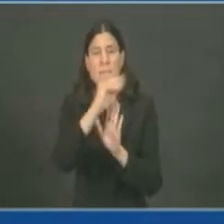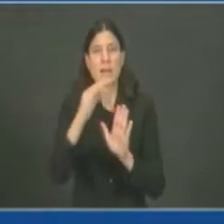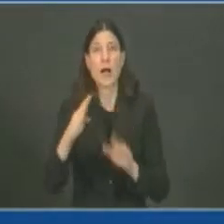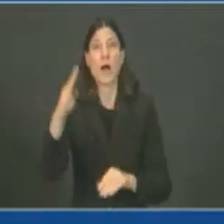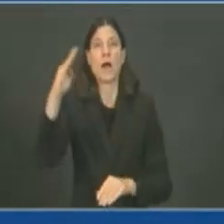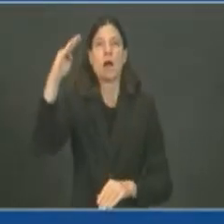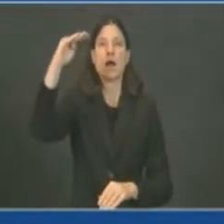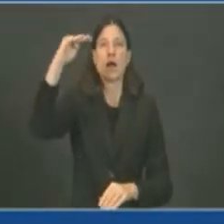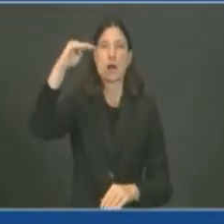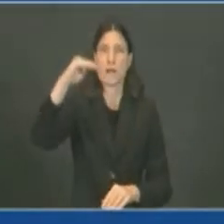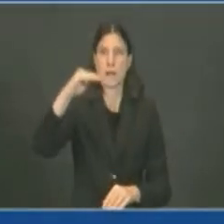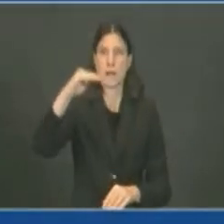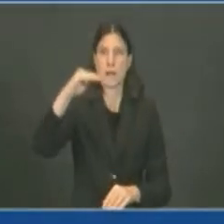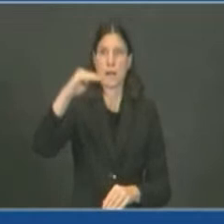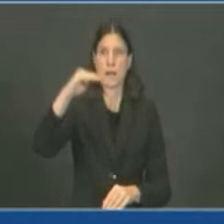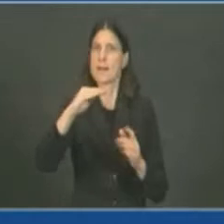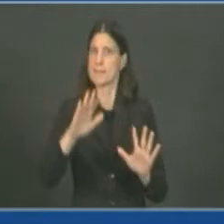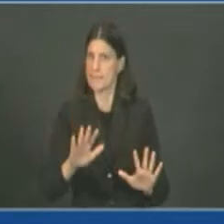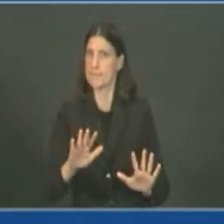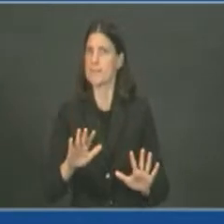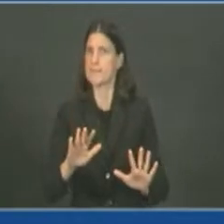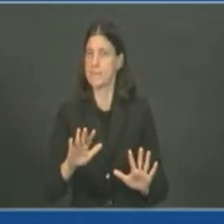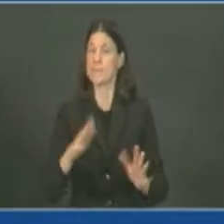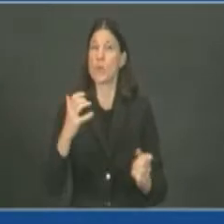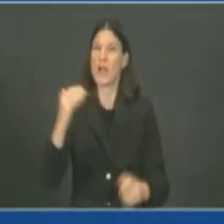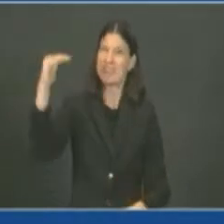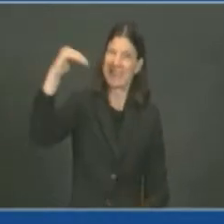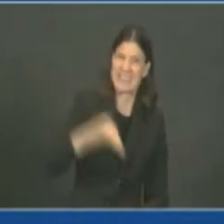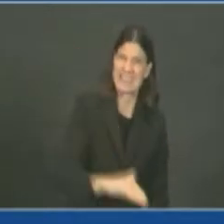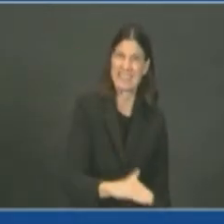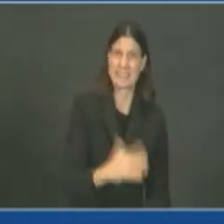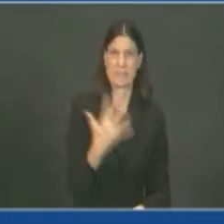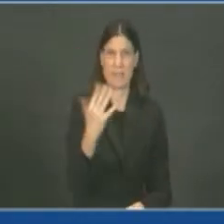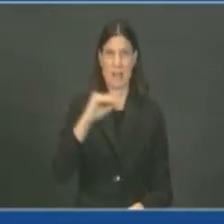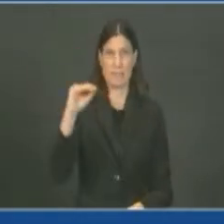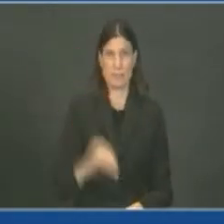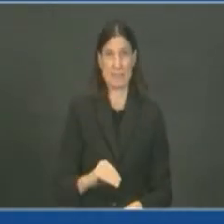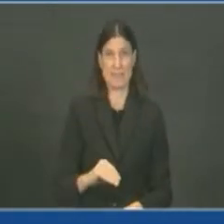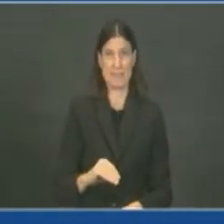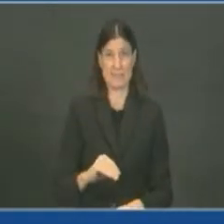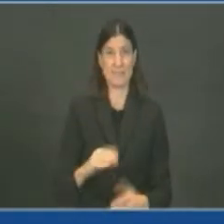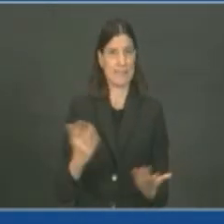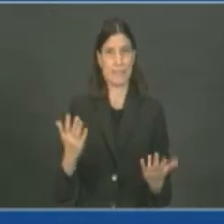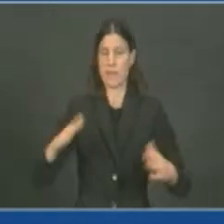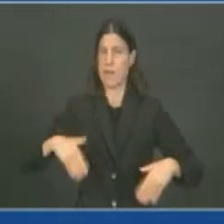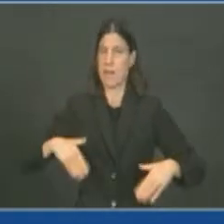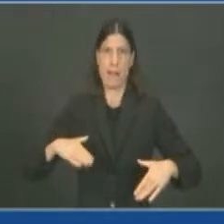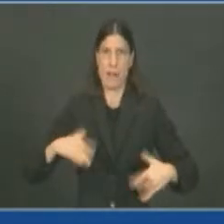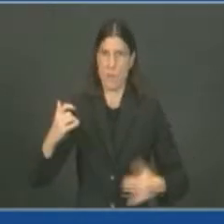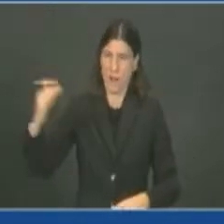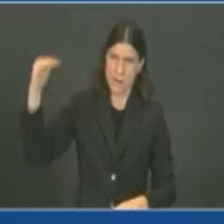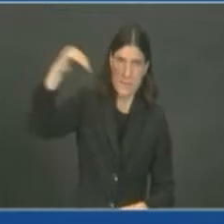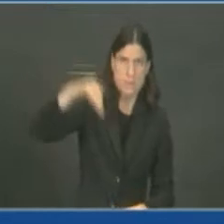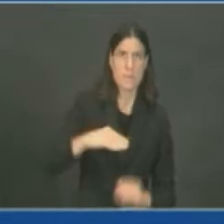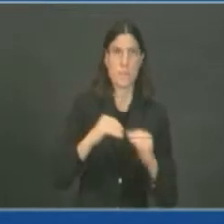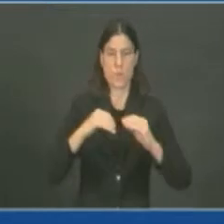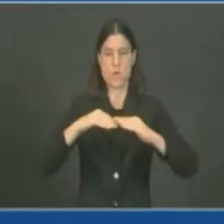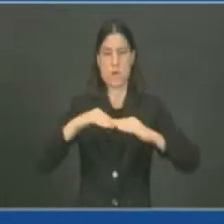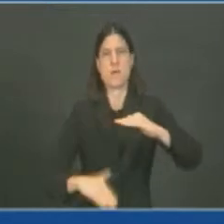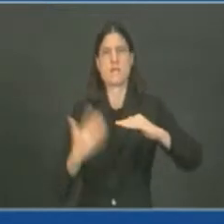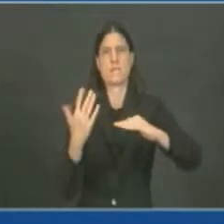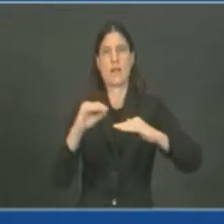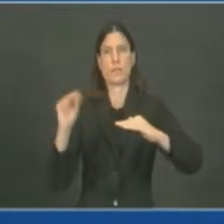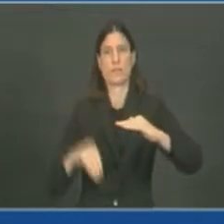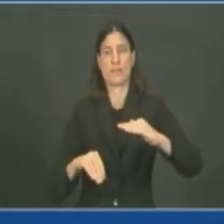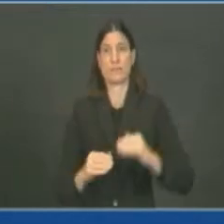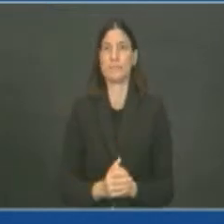it at 5% or below. We are not yet at 5% or below, but we've turned the corner. We